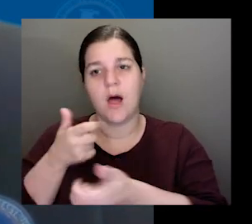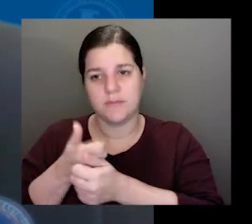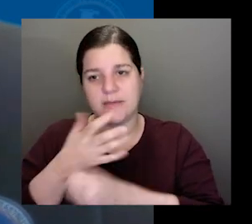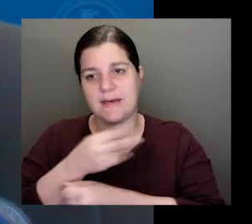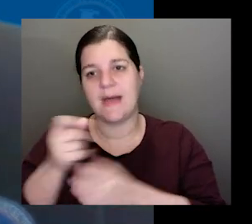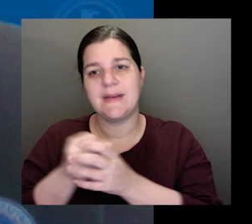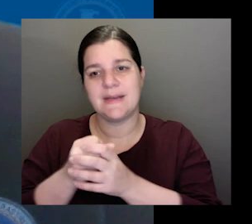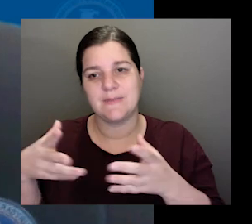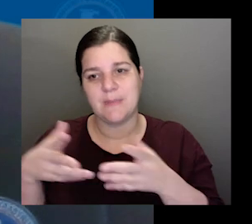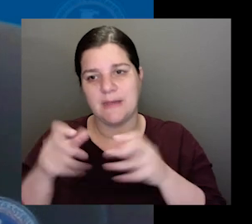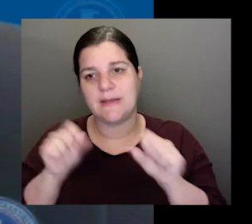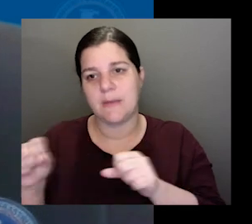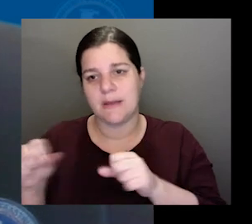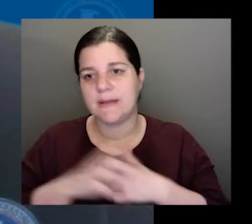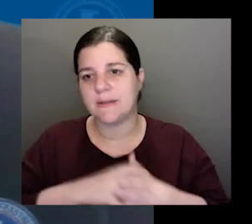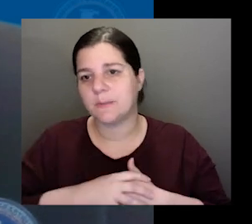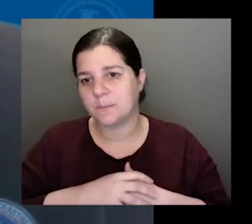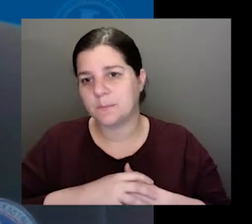expanded capabilities.